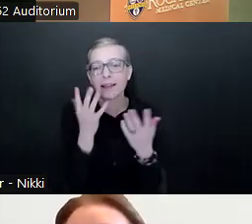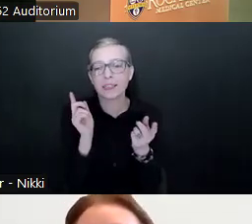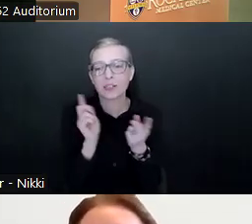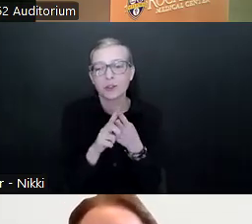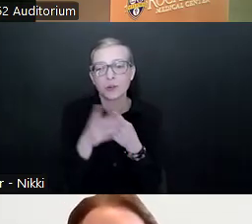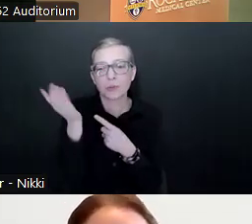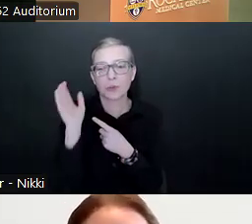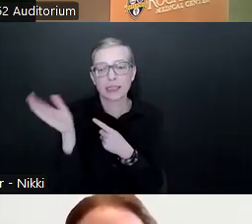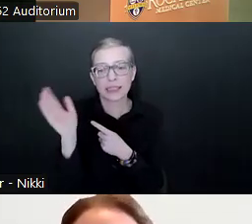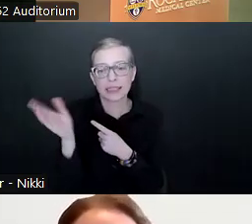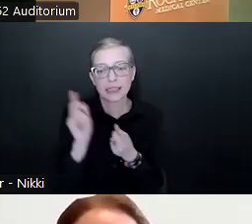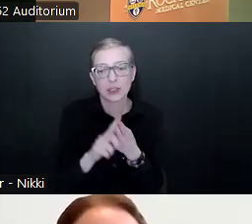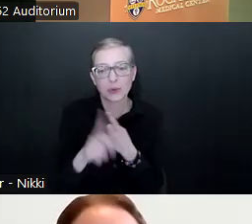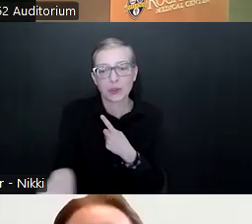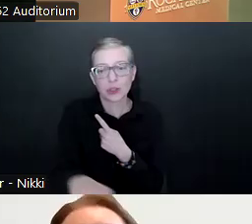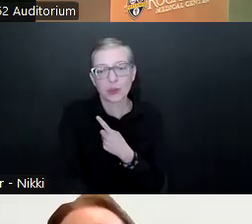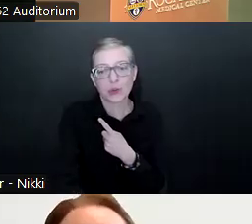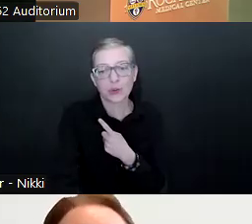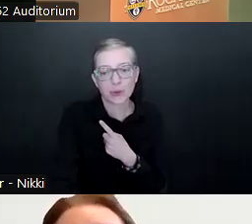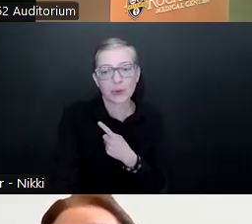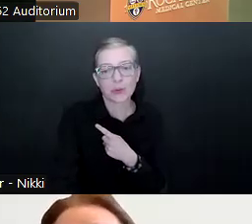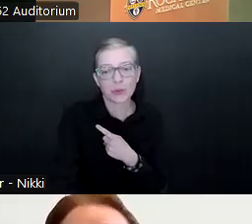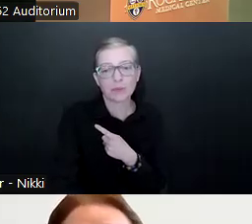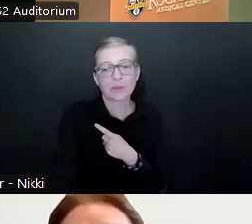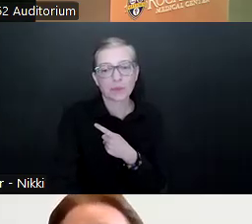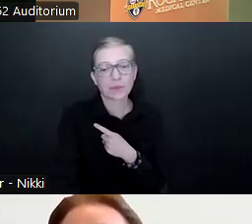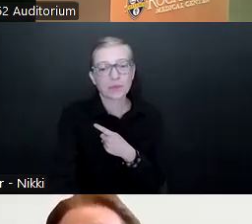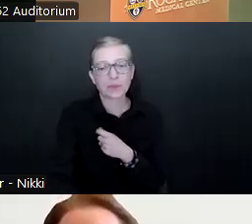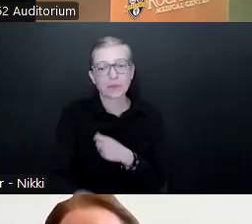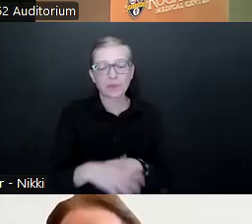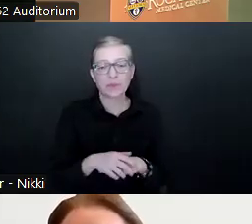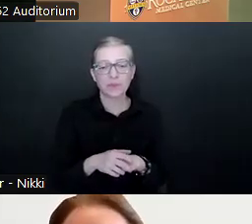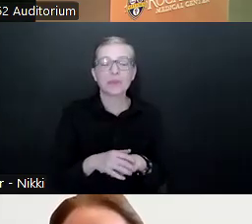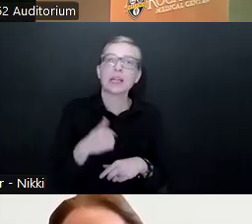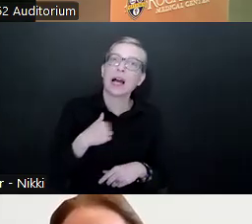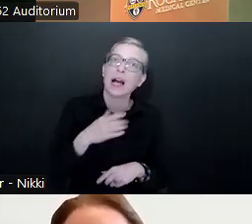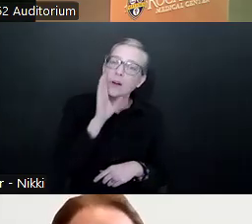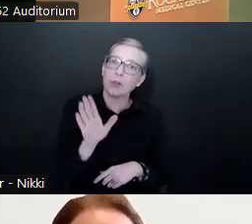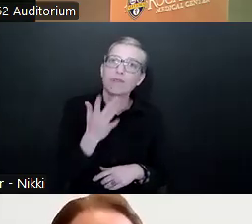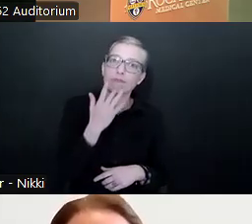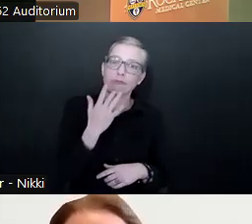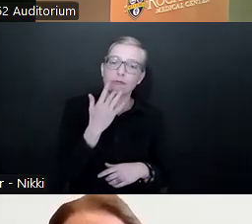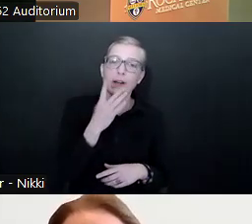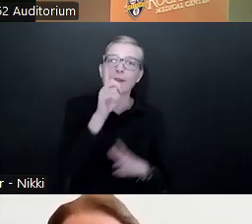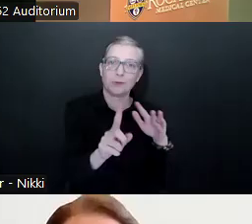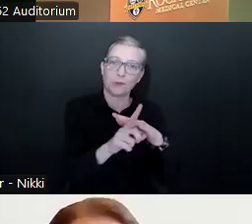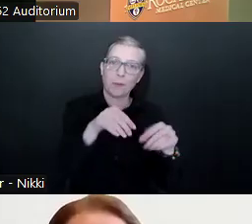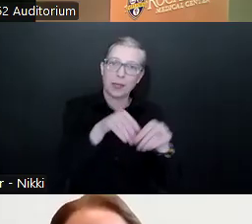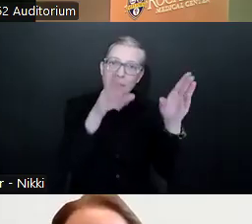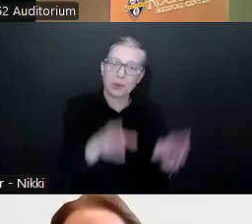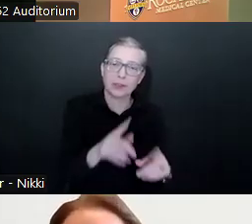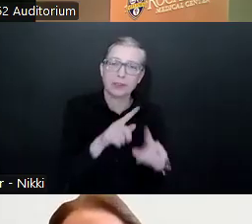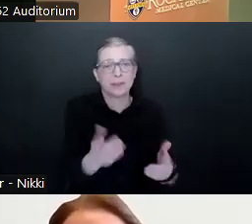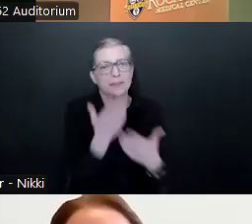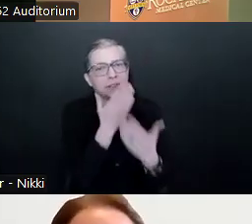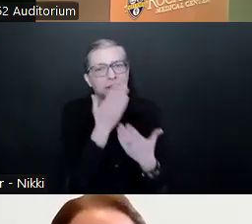I just see him rising up from my lap. I would have preferred to be there in person today, but I really appreciate the flexibility today,